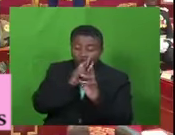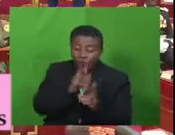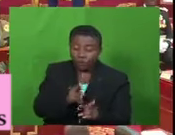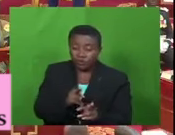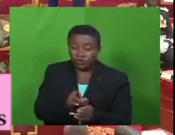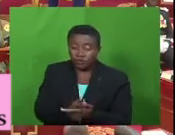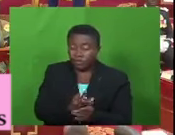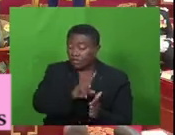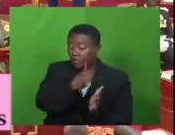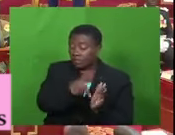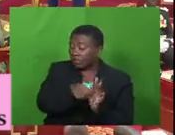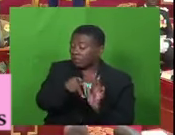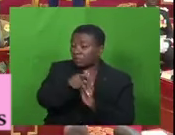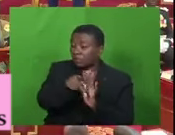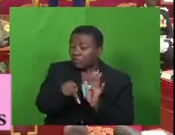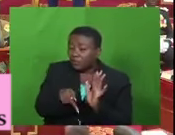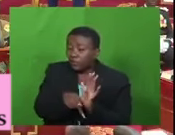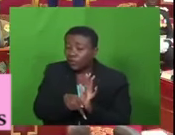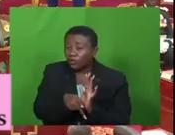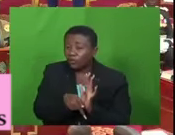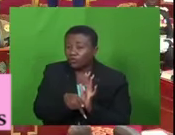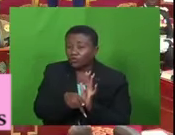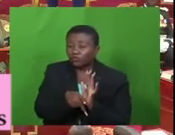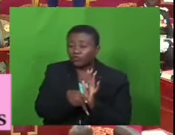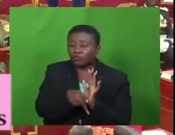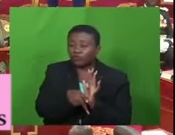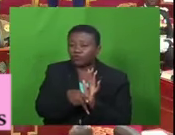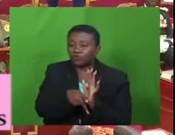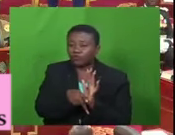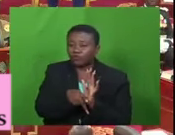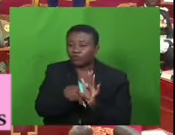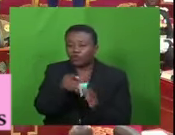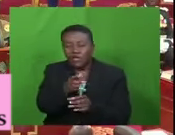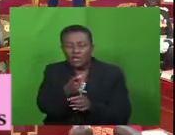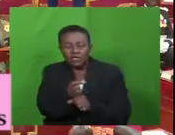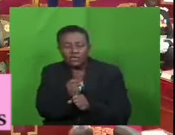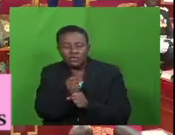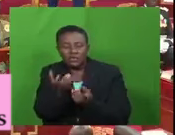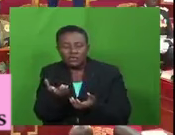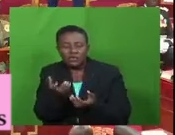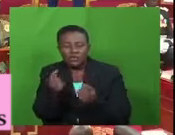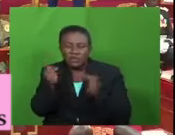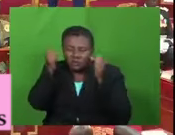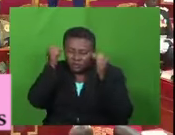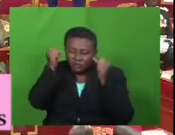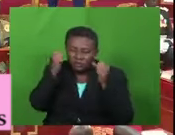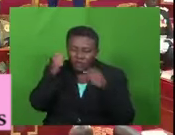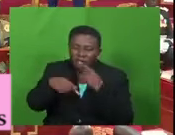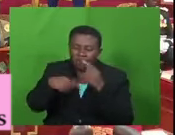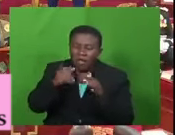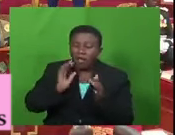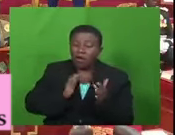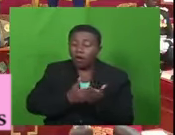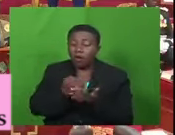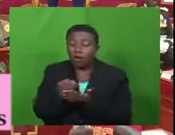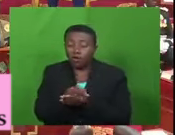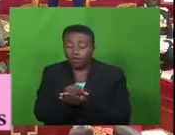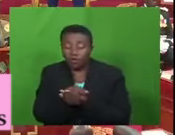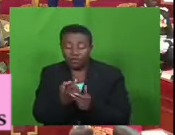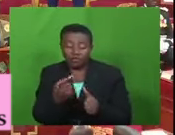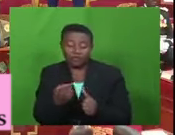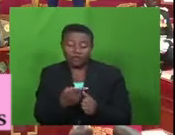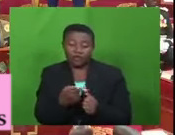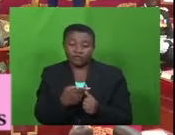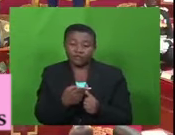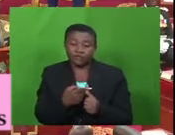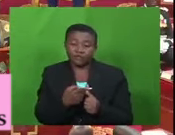These policies are aimed at achieving two results that are critical to the health of our economy. Firstly, they